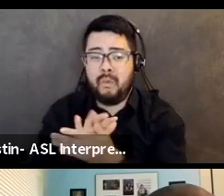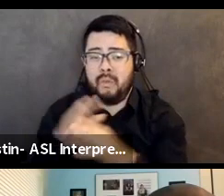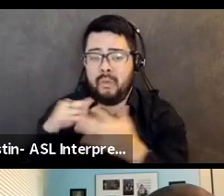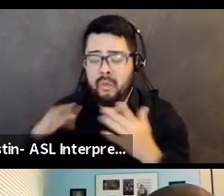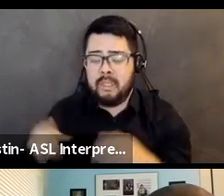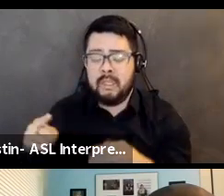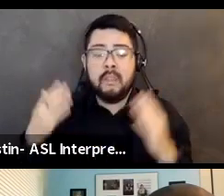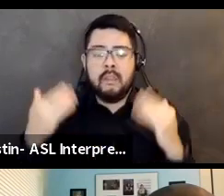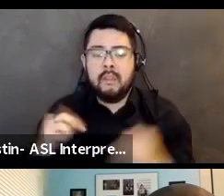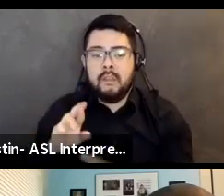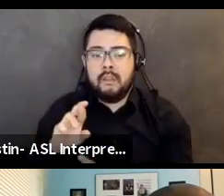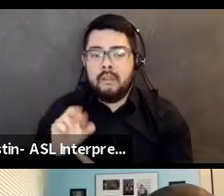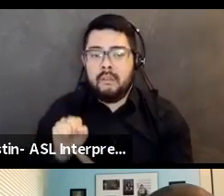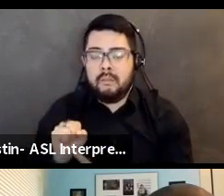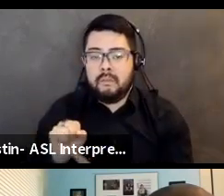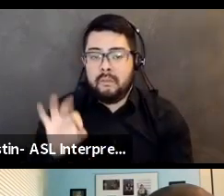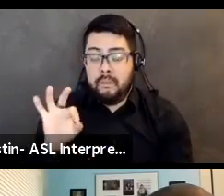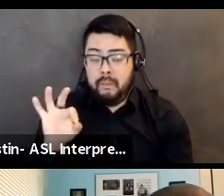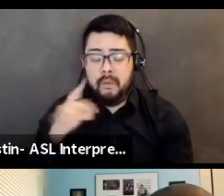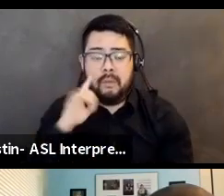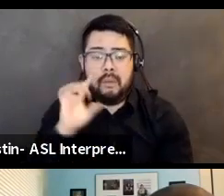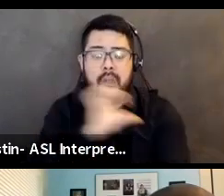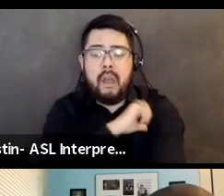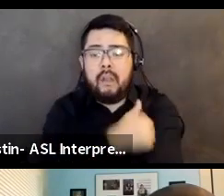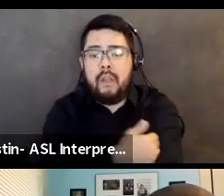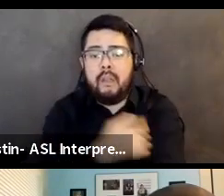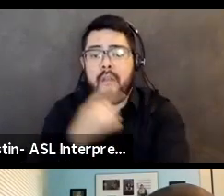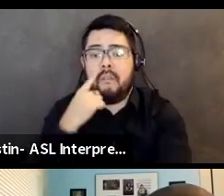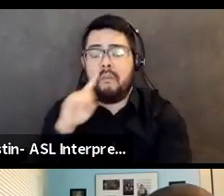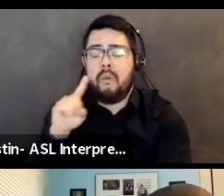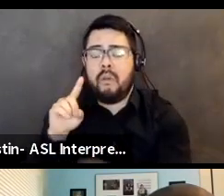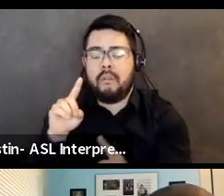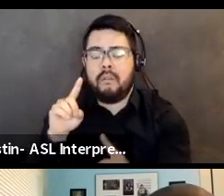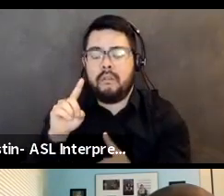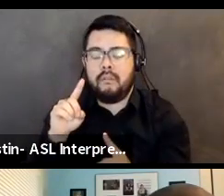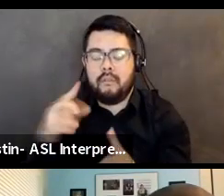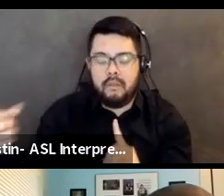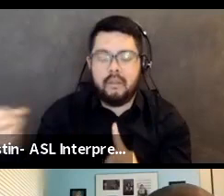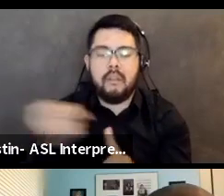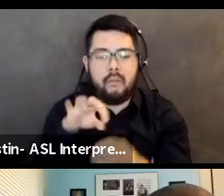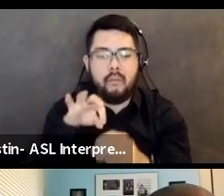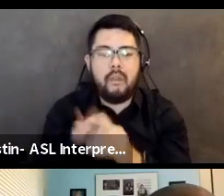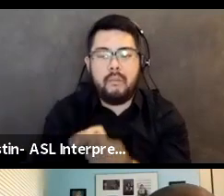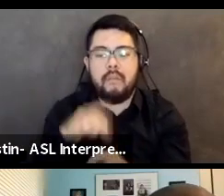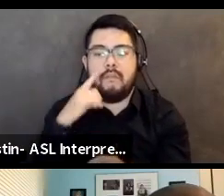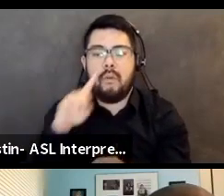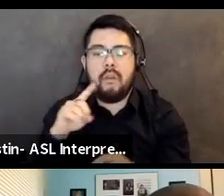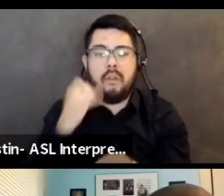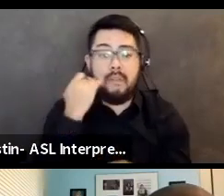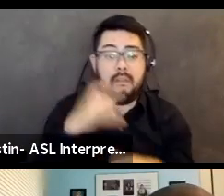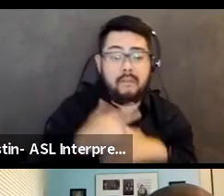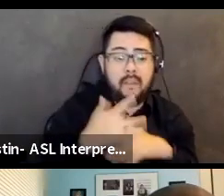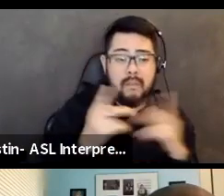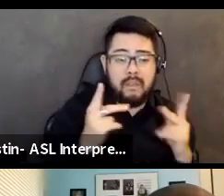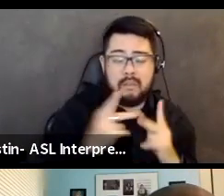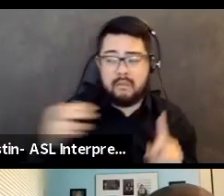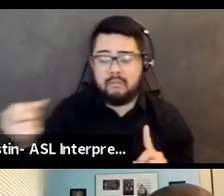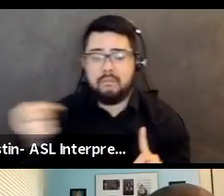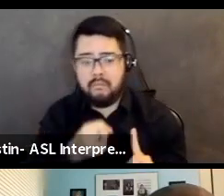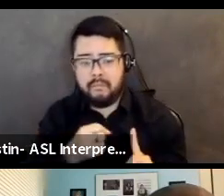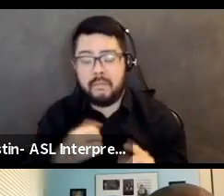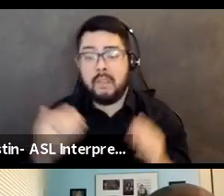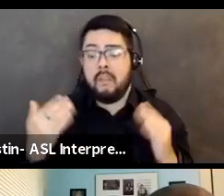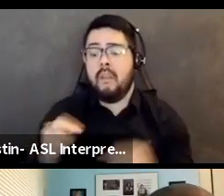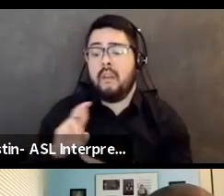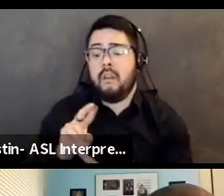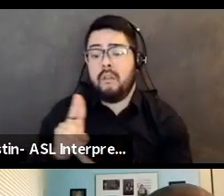rs9 is the resolution to authorize appointment of members to local school councils to fill vacancies our u1